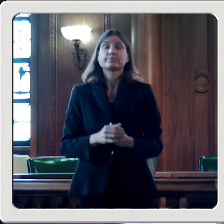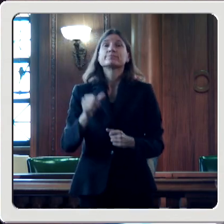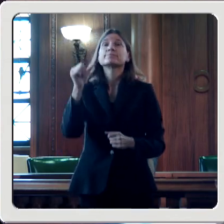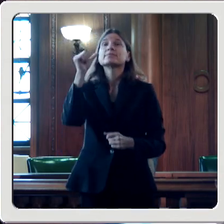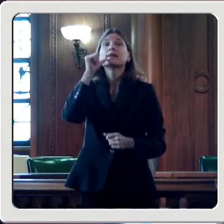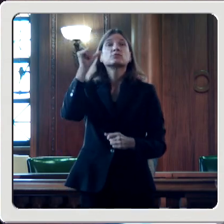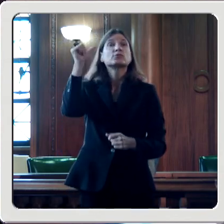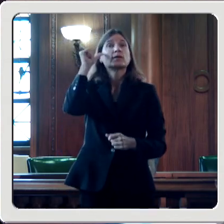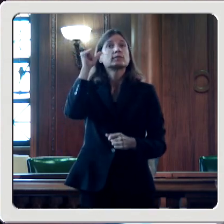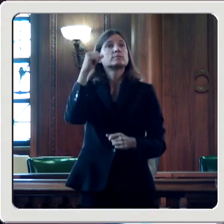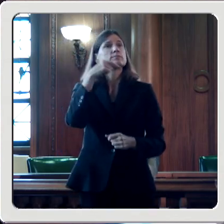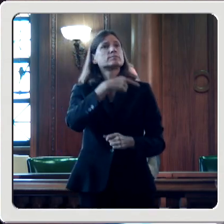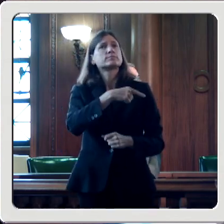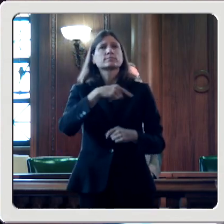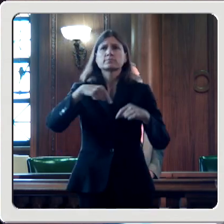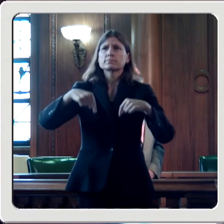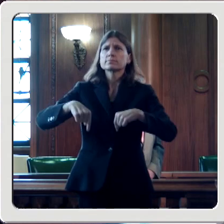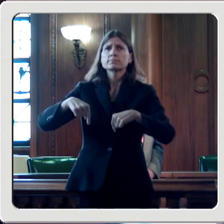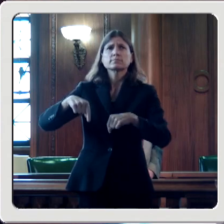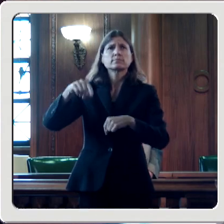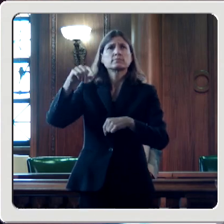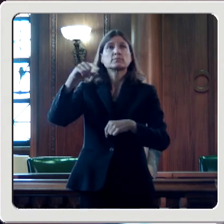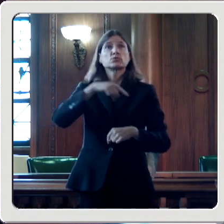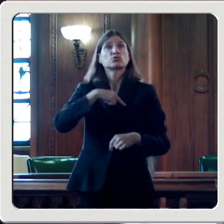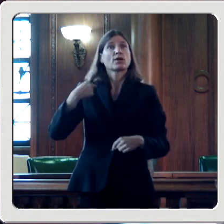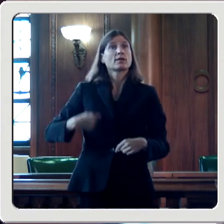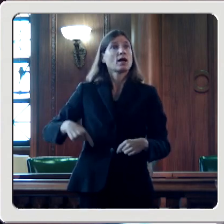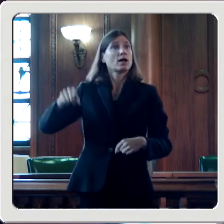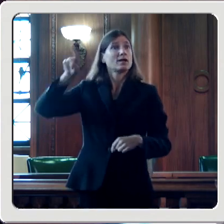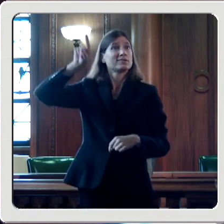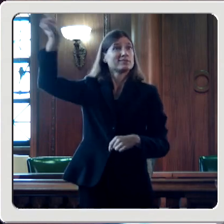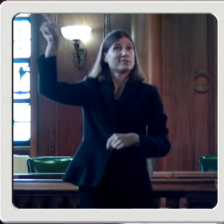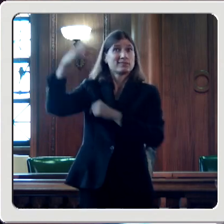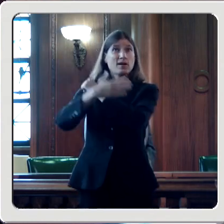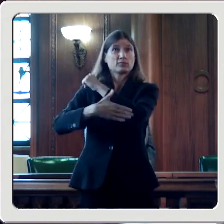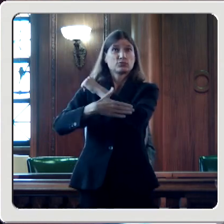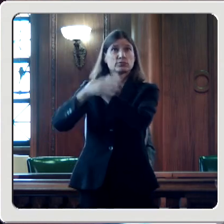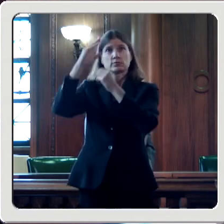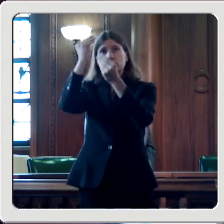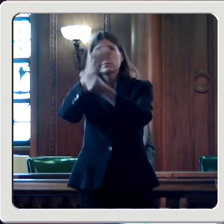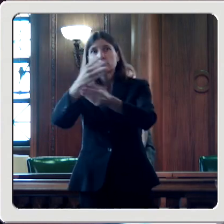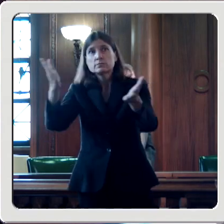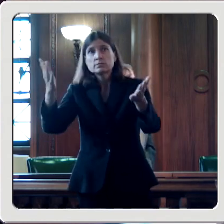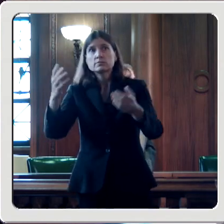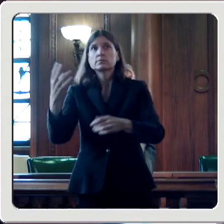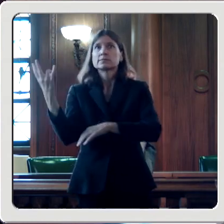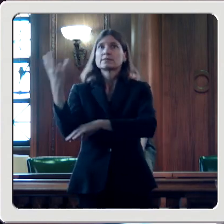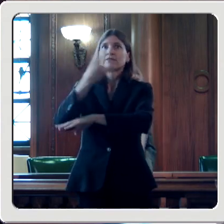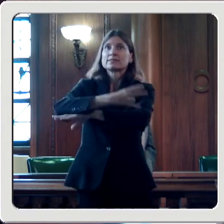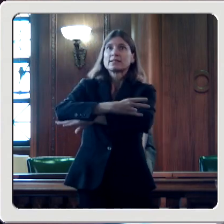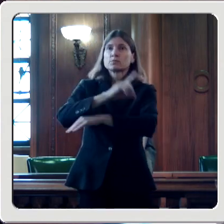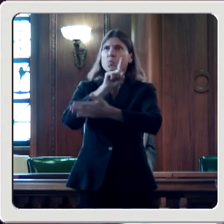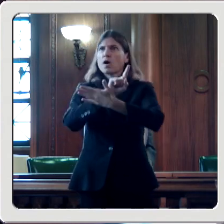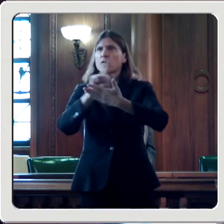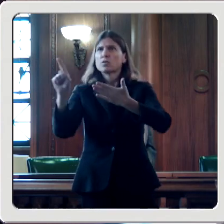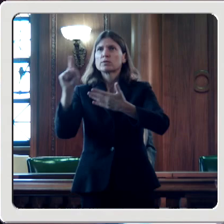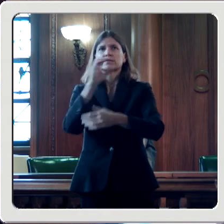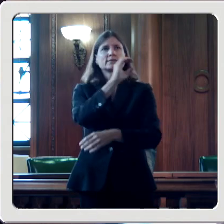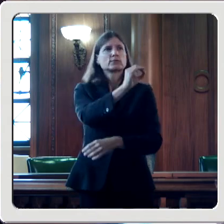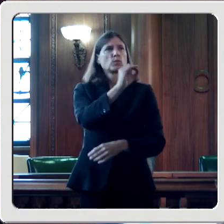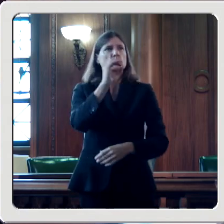days where China reported 0 new cases of local community transmission of the